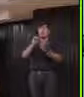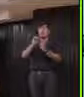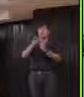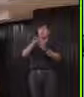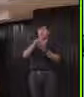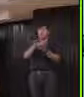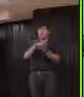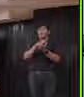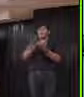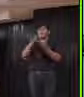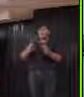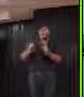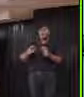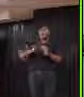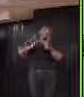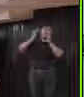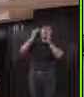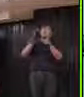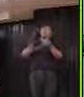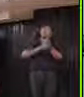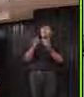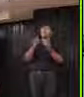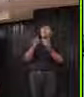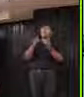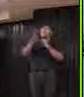area were highly pro-Pakistan.